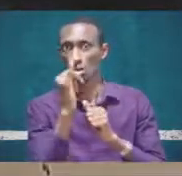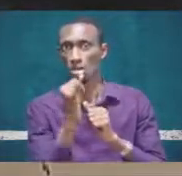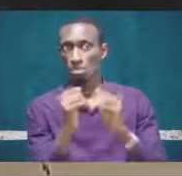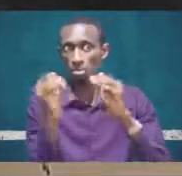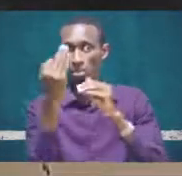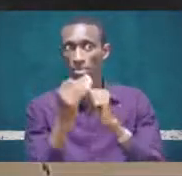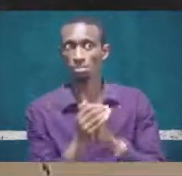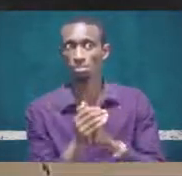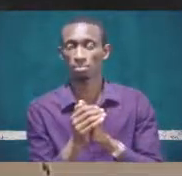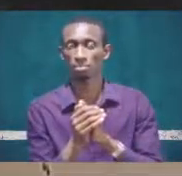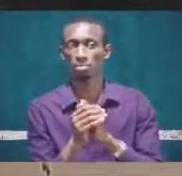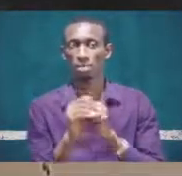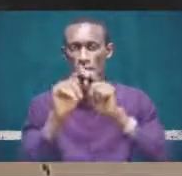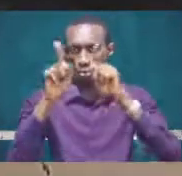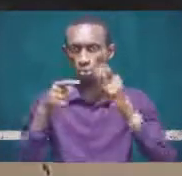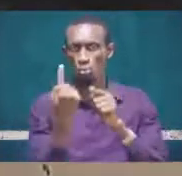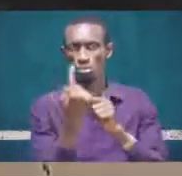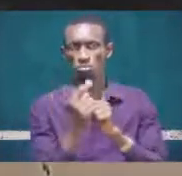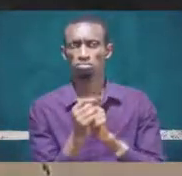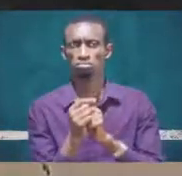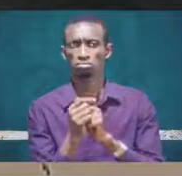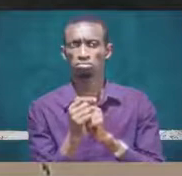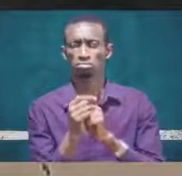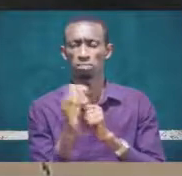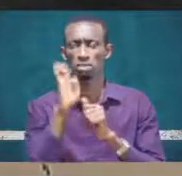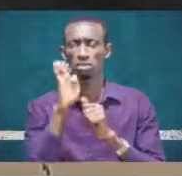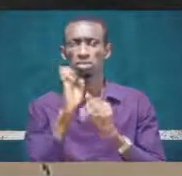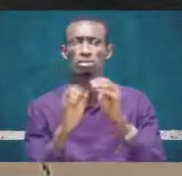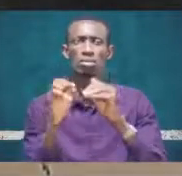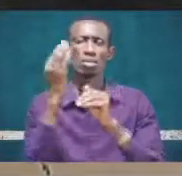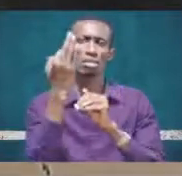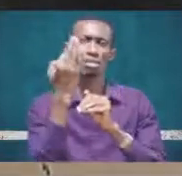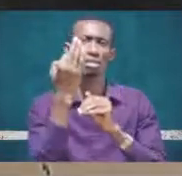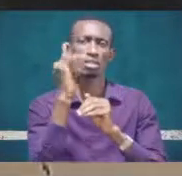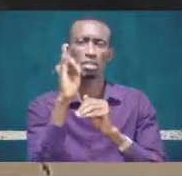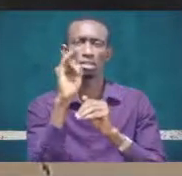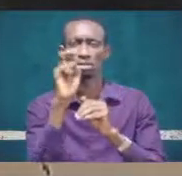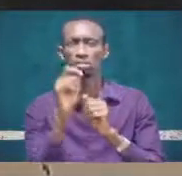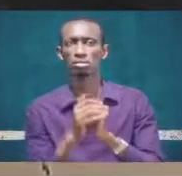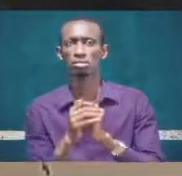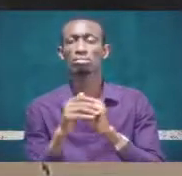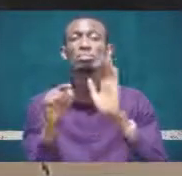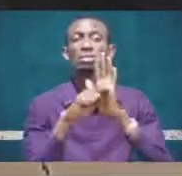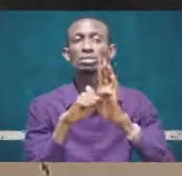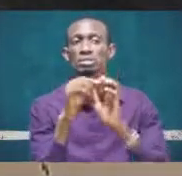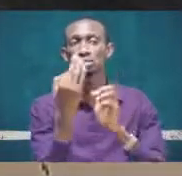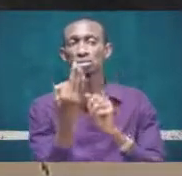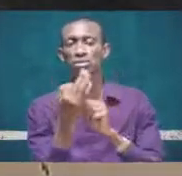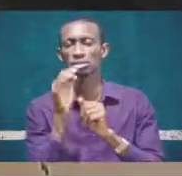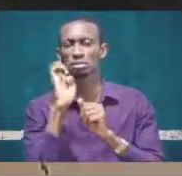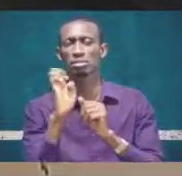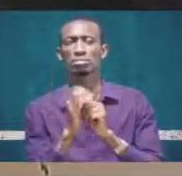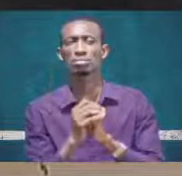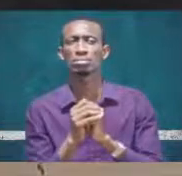3 ix minus, pay attention, 3 e power 2